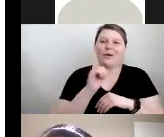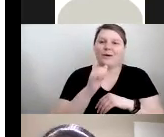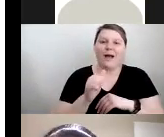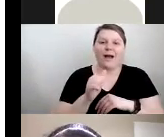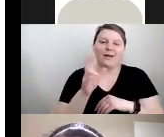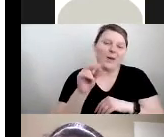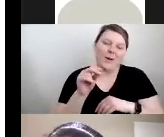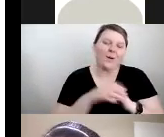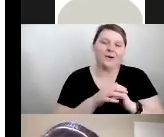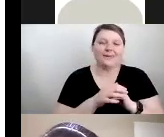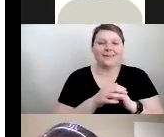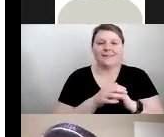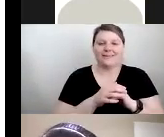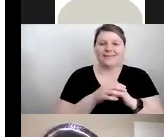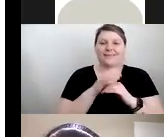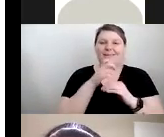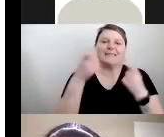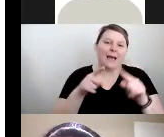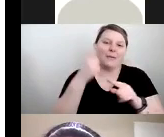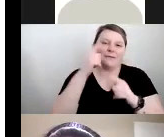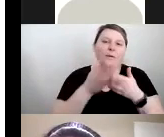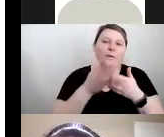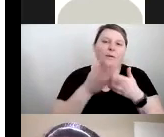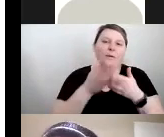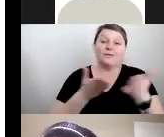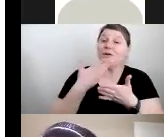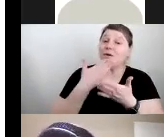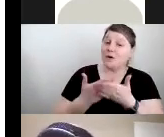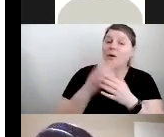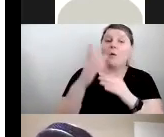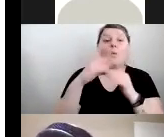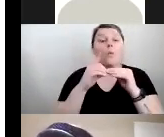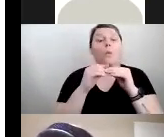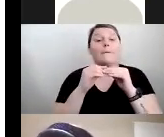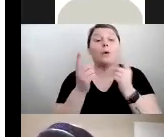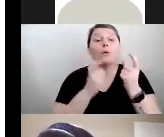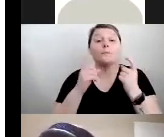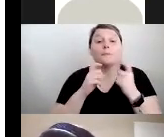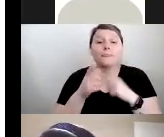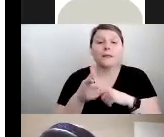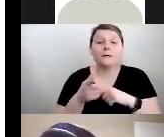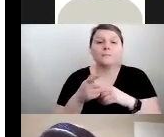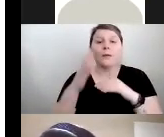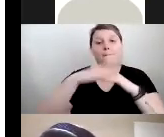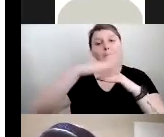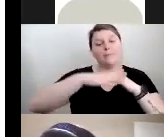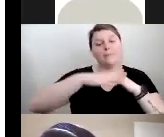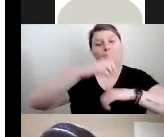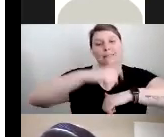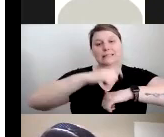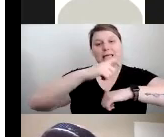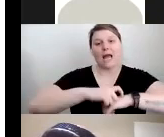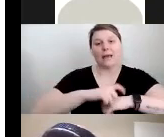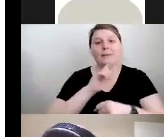Jacket. None of that happens in the public health service. Very good. And there is one more question. Is there a minimum time commitment?